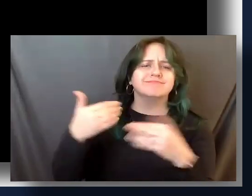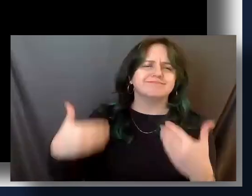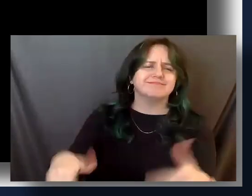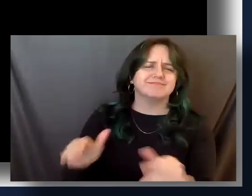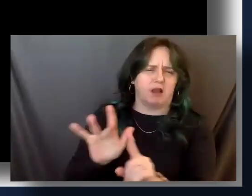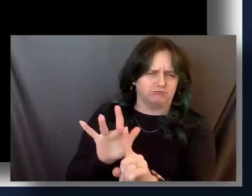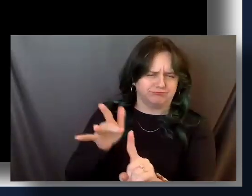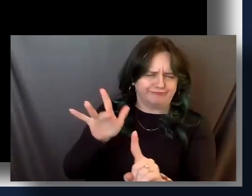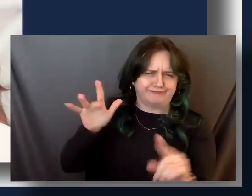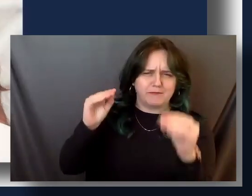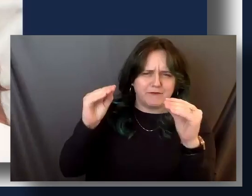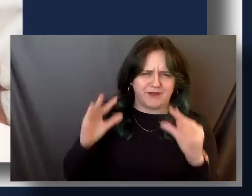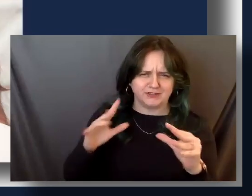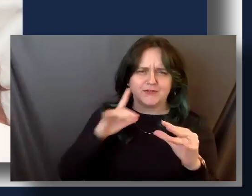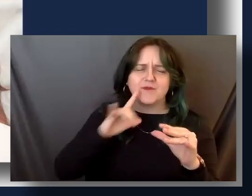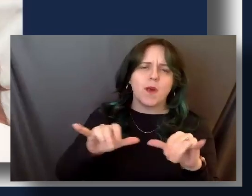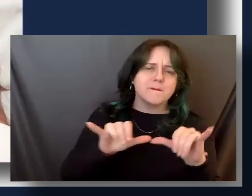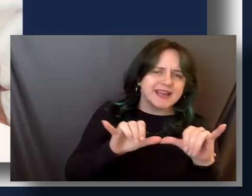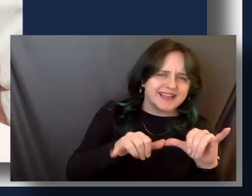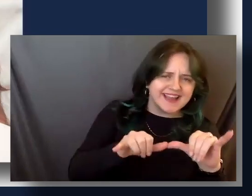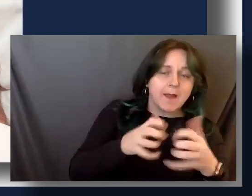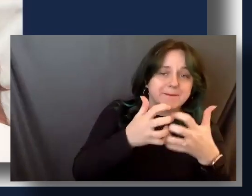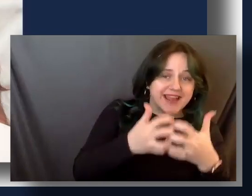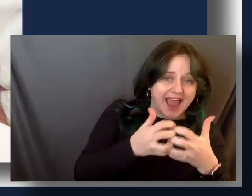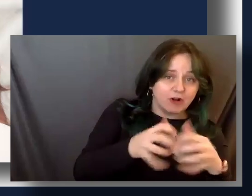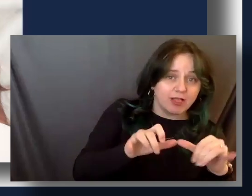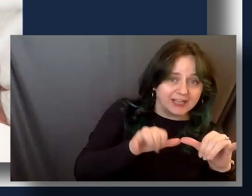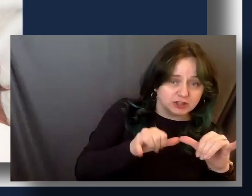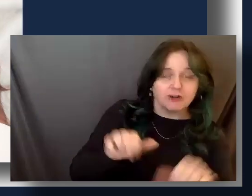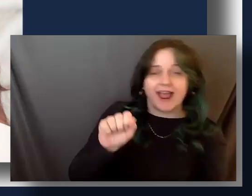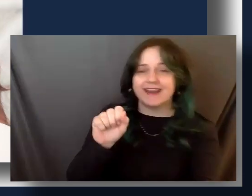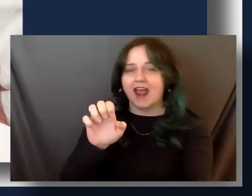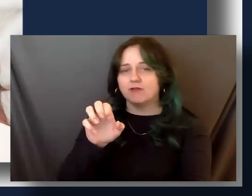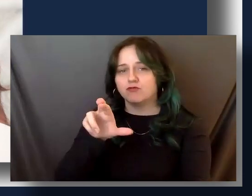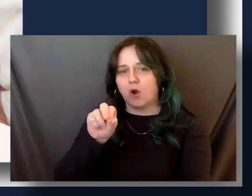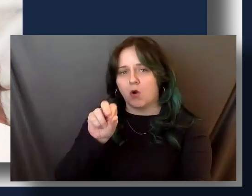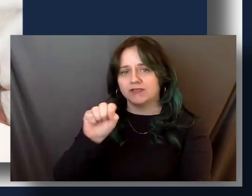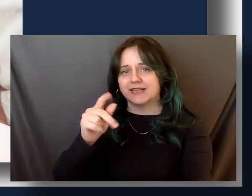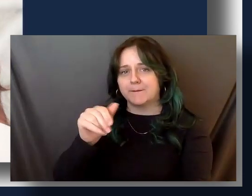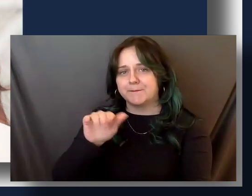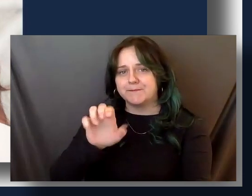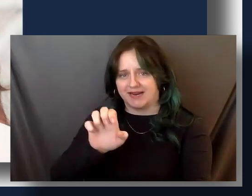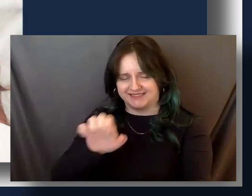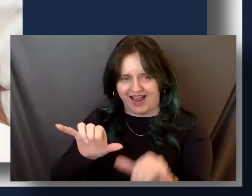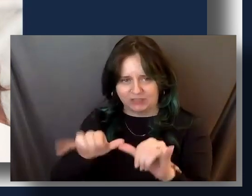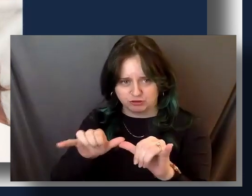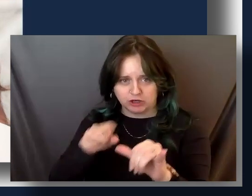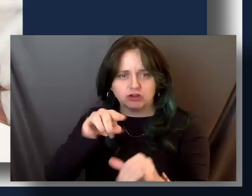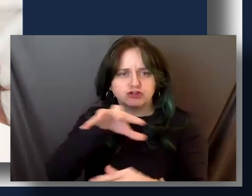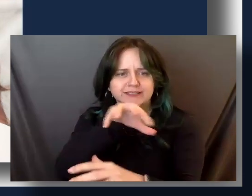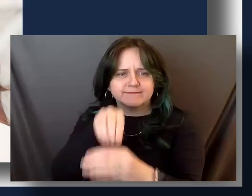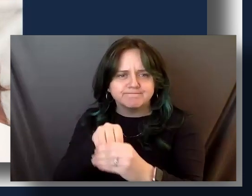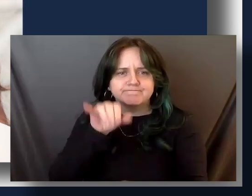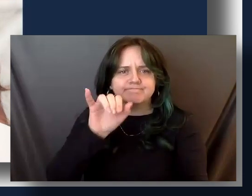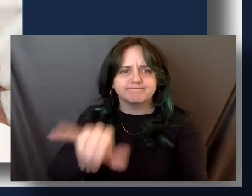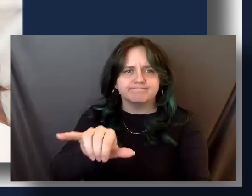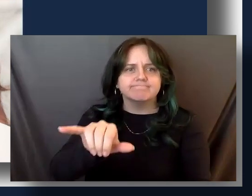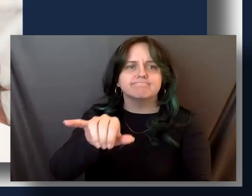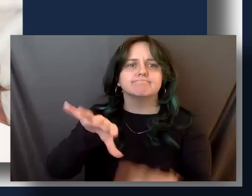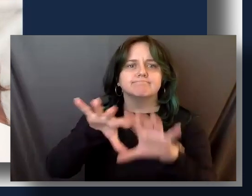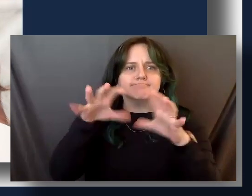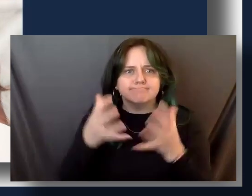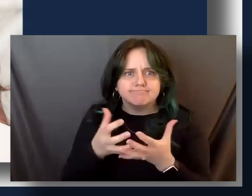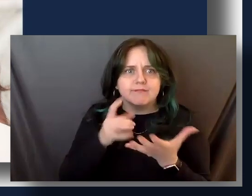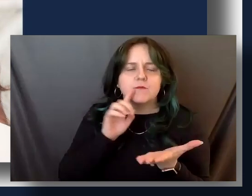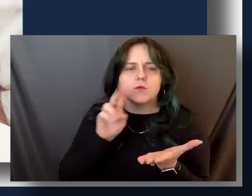and is currently an endowed professor in the Department of Mechanical and Aerospace Engineering, director of the Calibaja Center